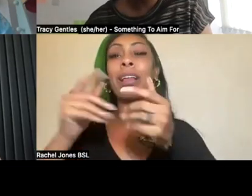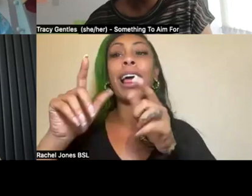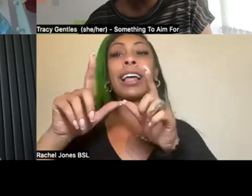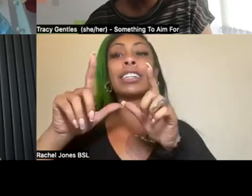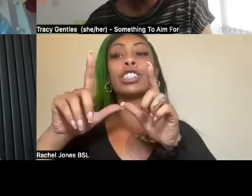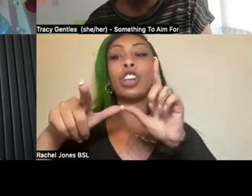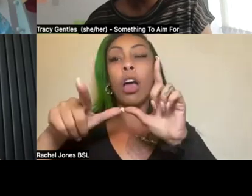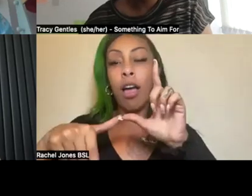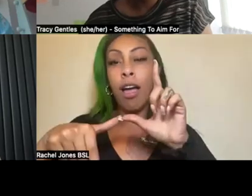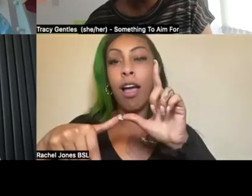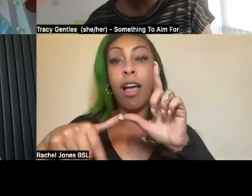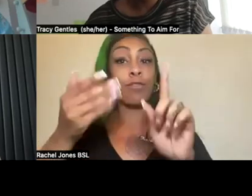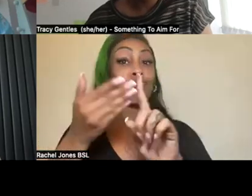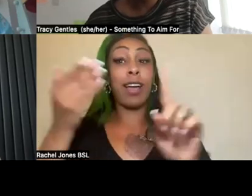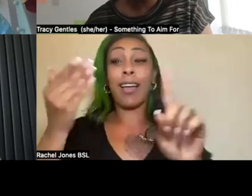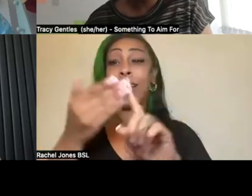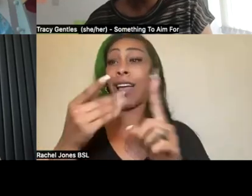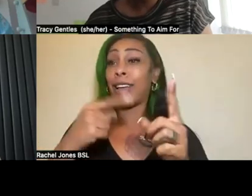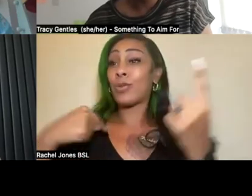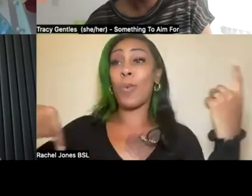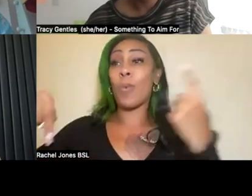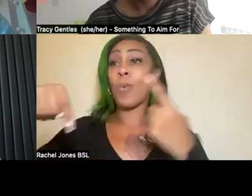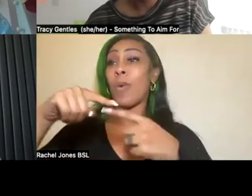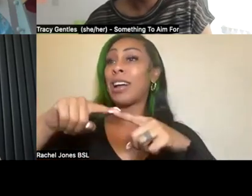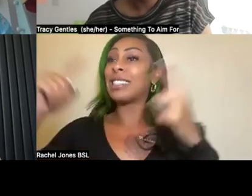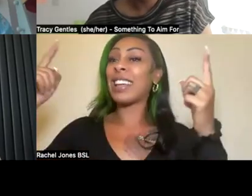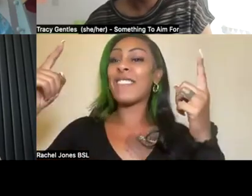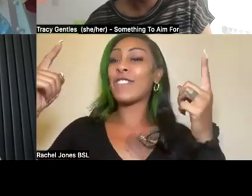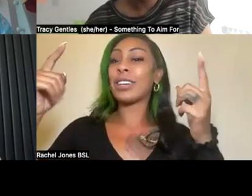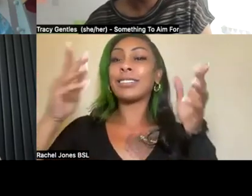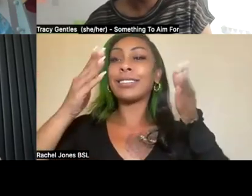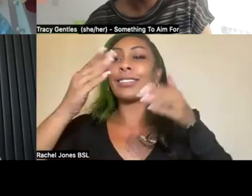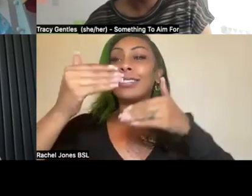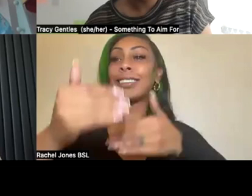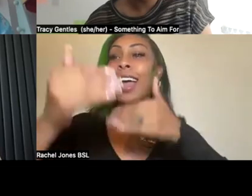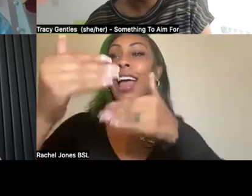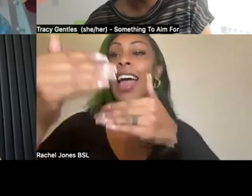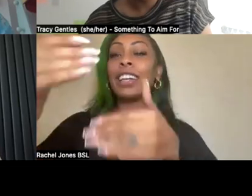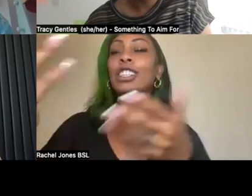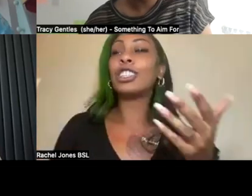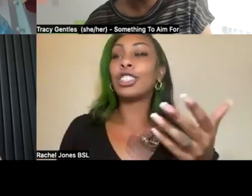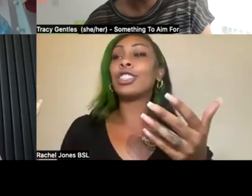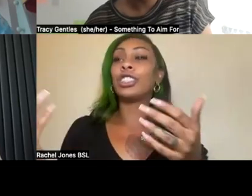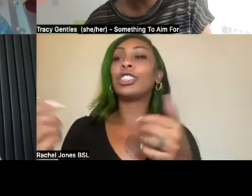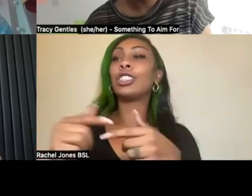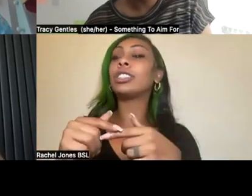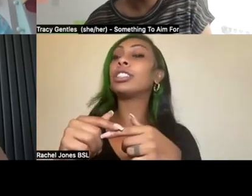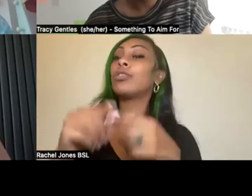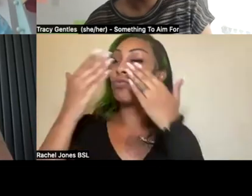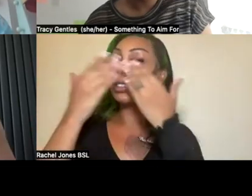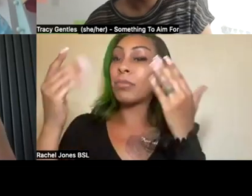Let's recognize we're all at different stages of learning too. So respect the person, challenge the